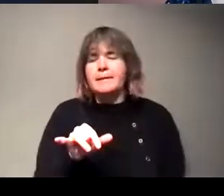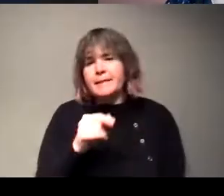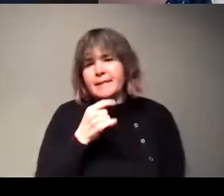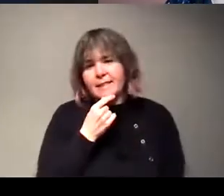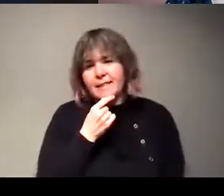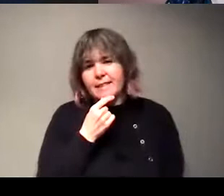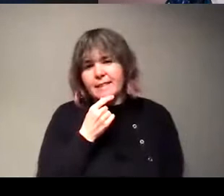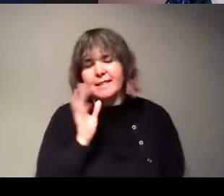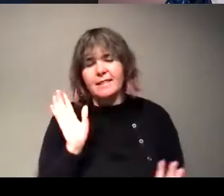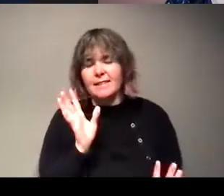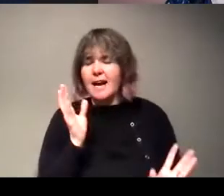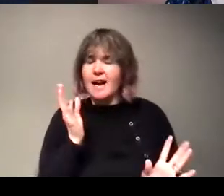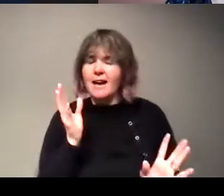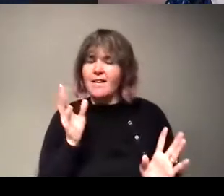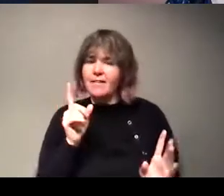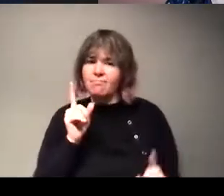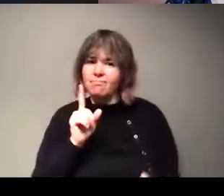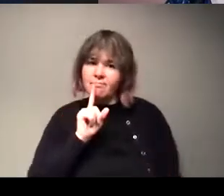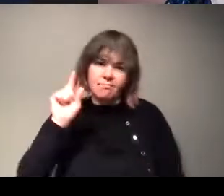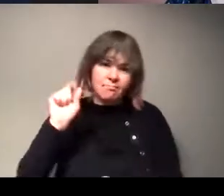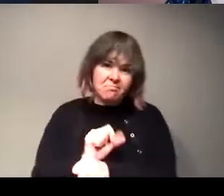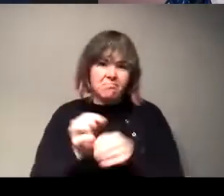I don't know for sure.